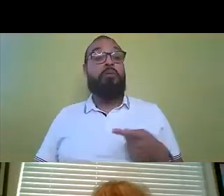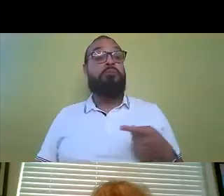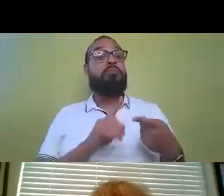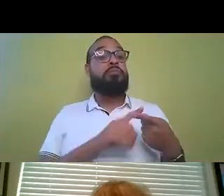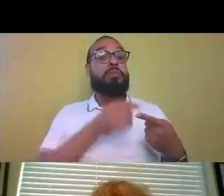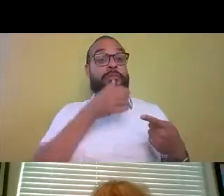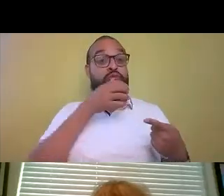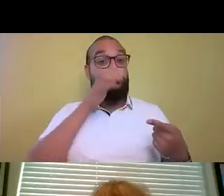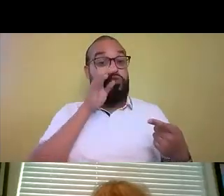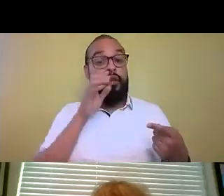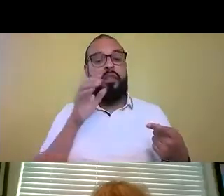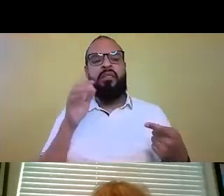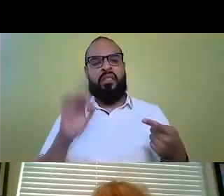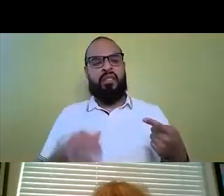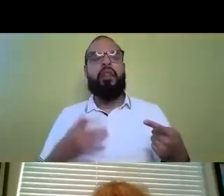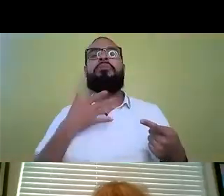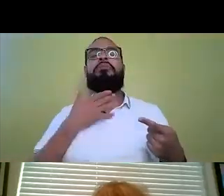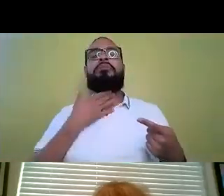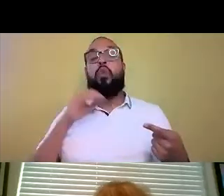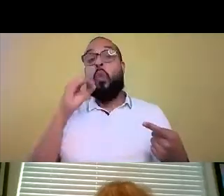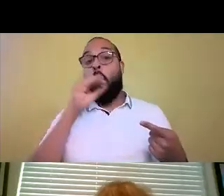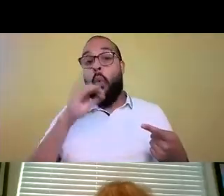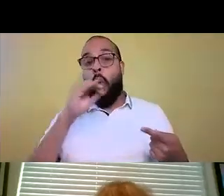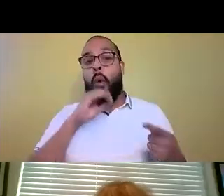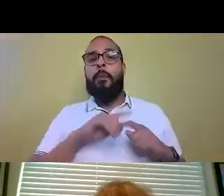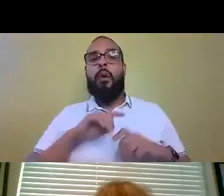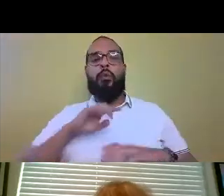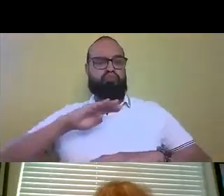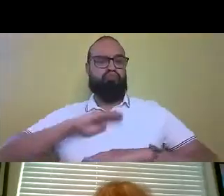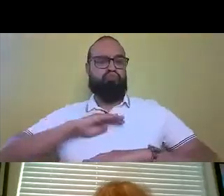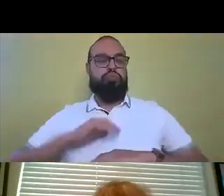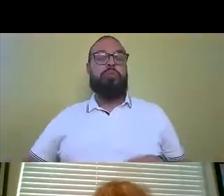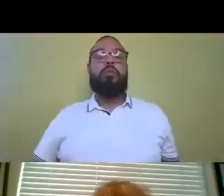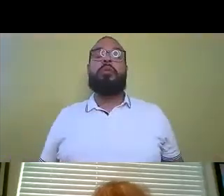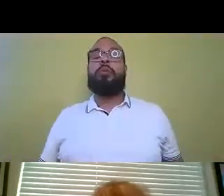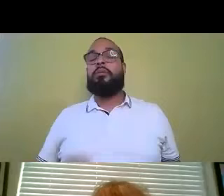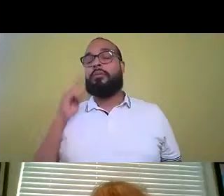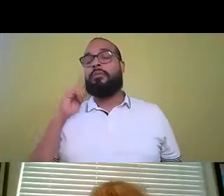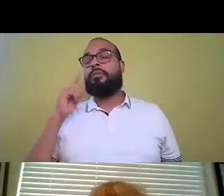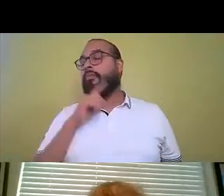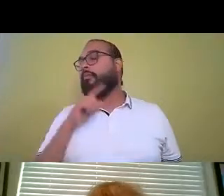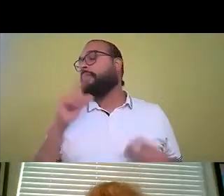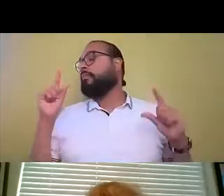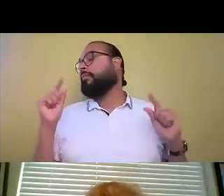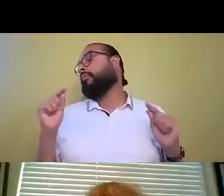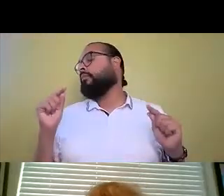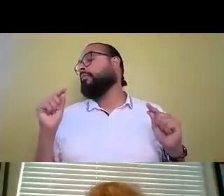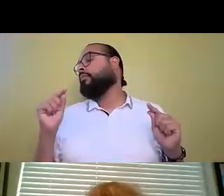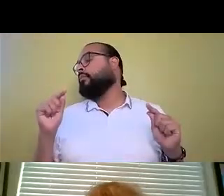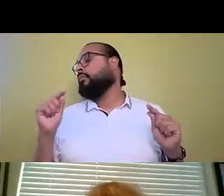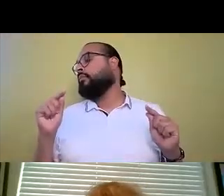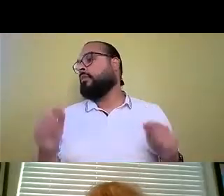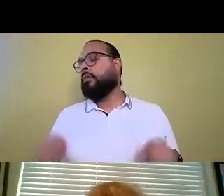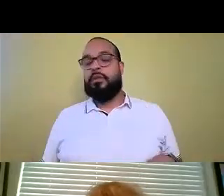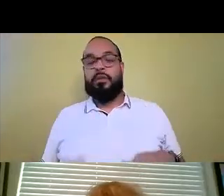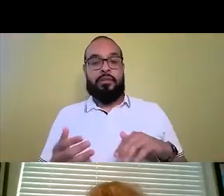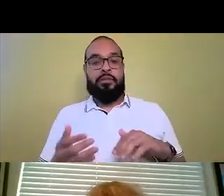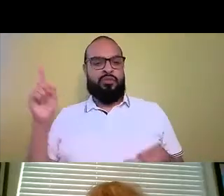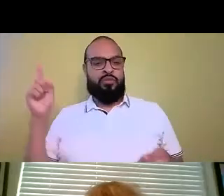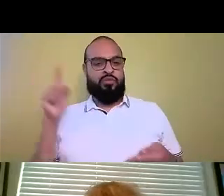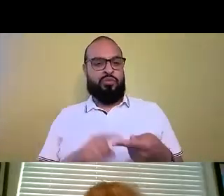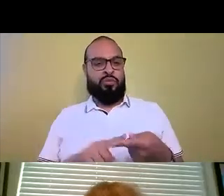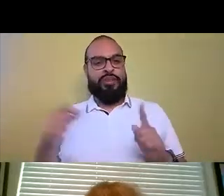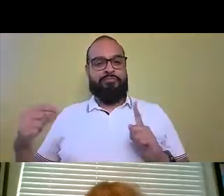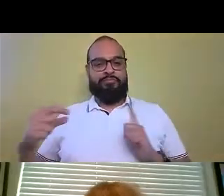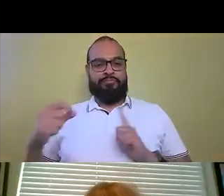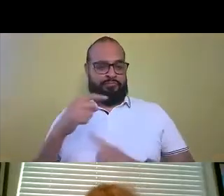is very satisfying. When we close our eyes, we're decreasing the sensory demand, right? So we're going